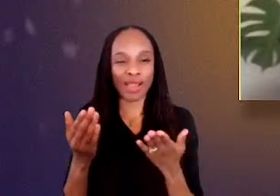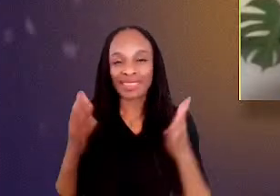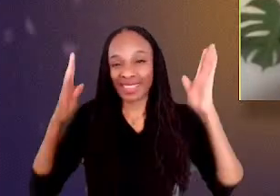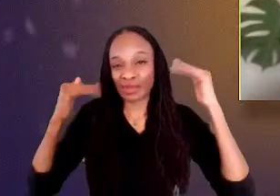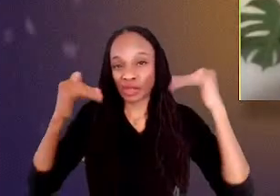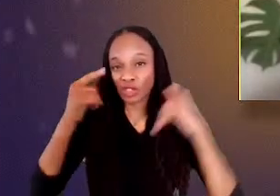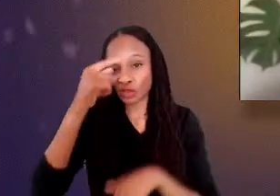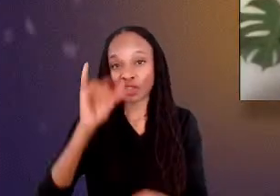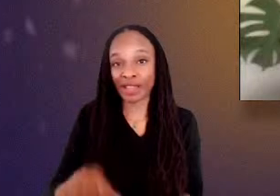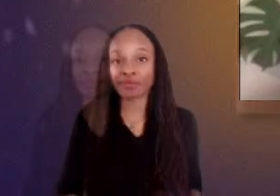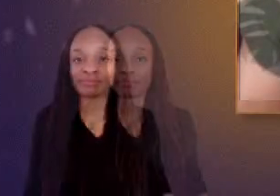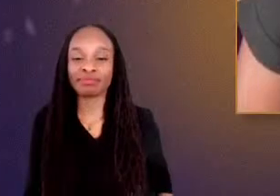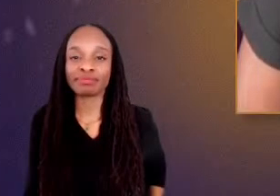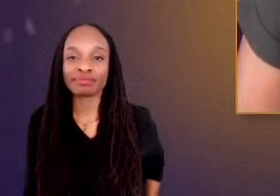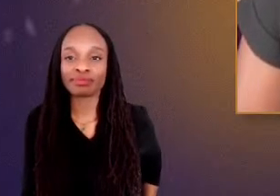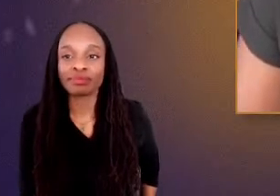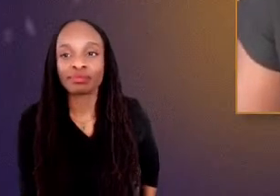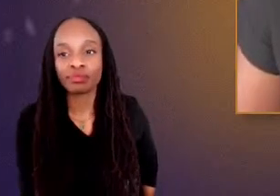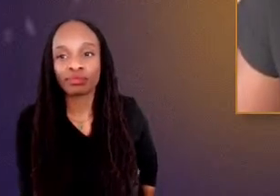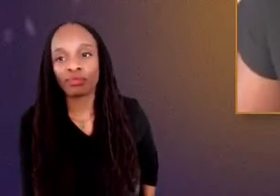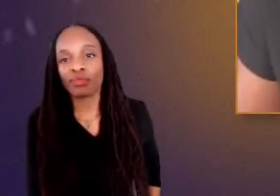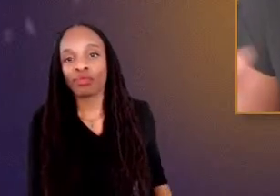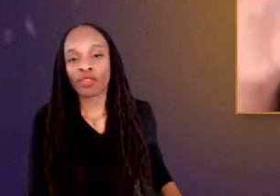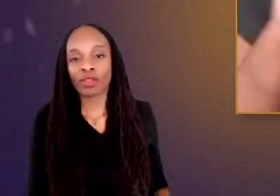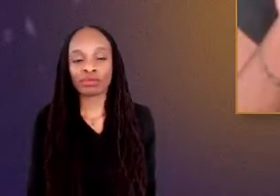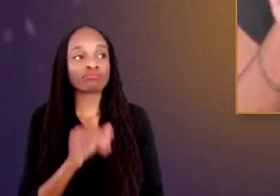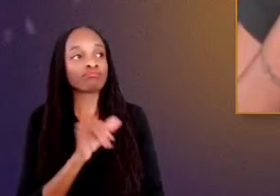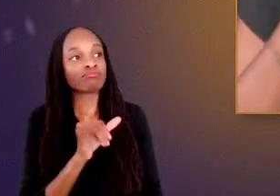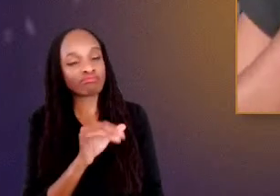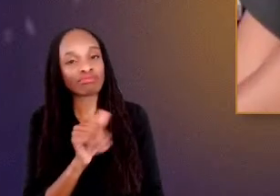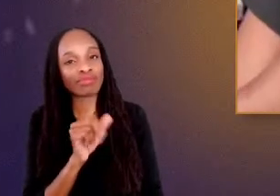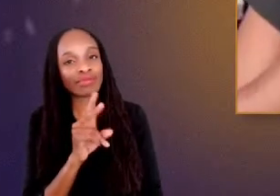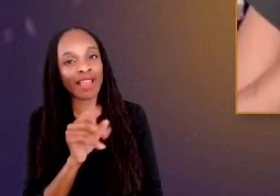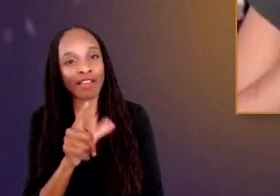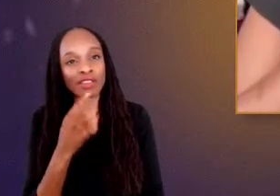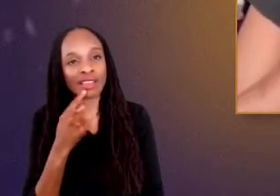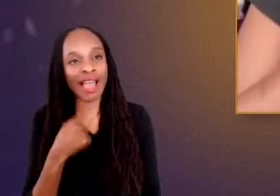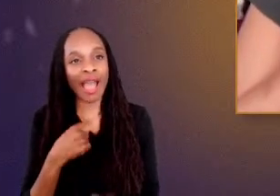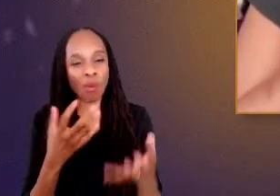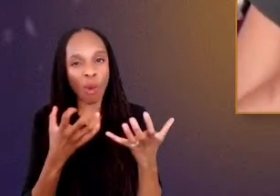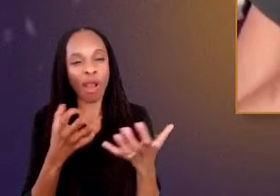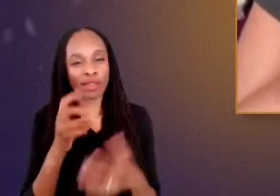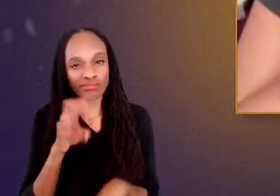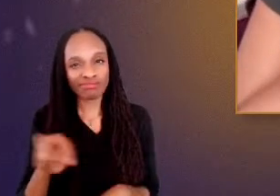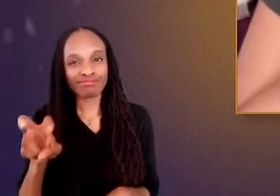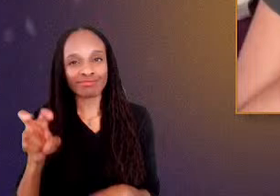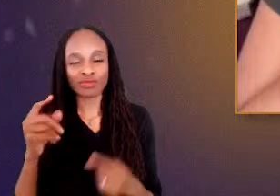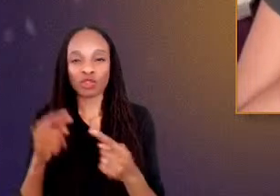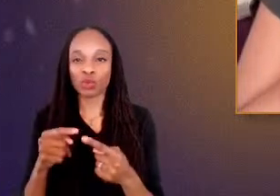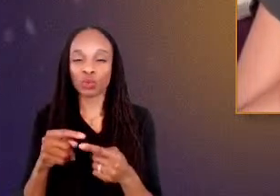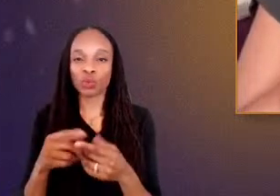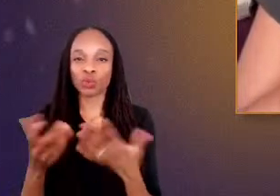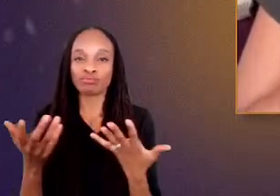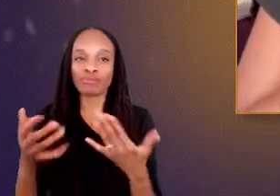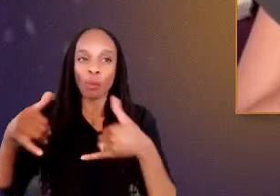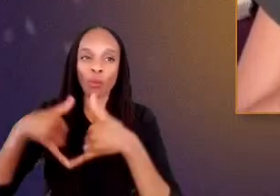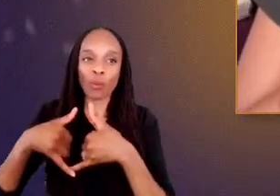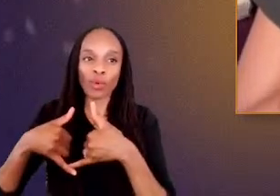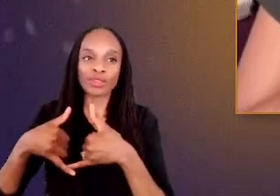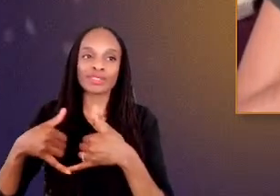do. Mm-hmm. And then, so like I said, I do want to move into awards and talk about that a little